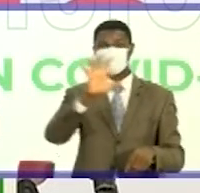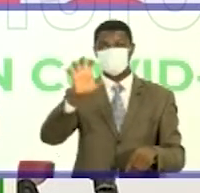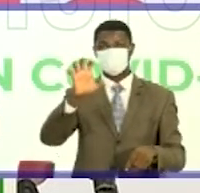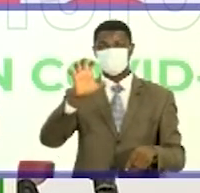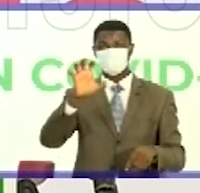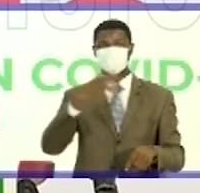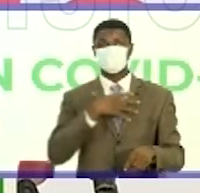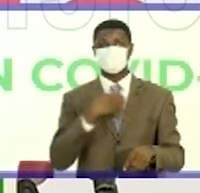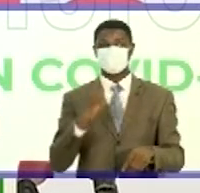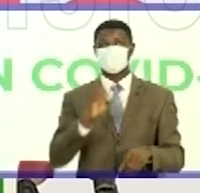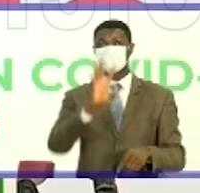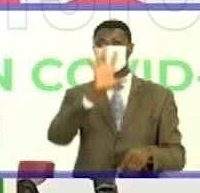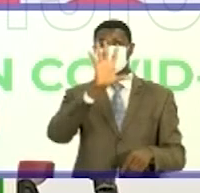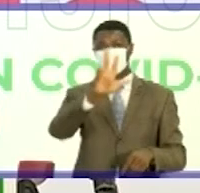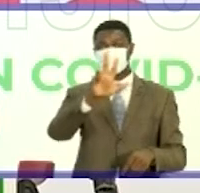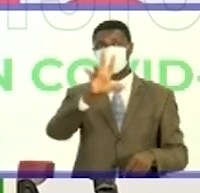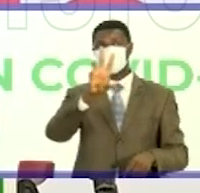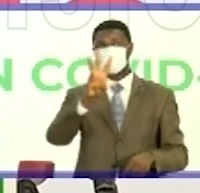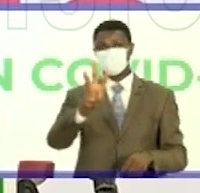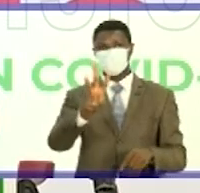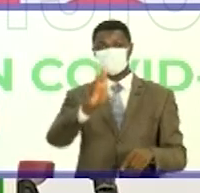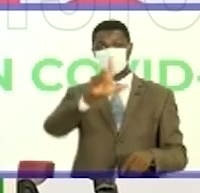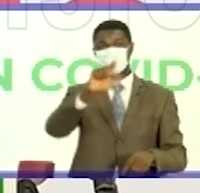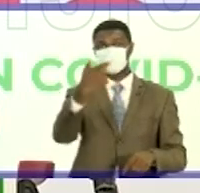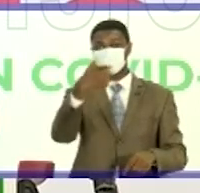536 local government areas out of the